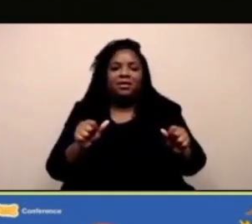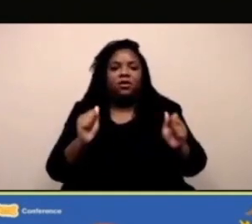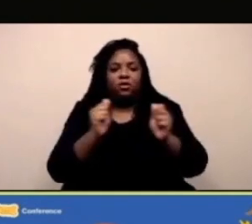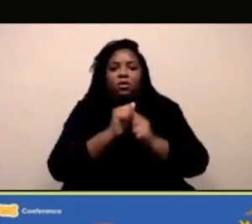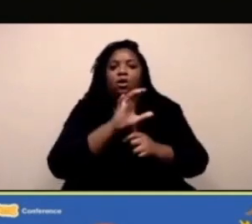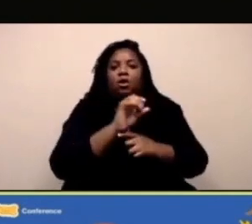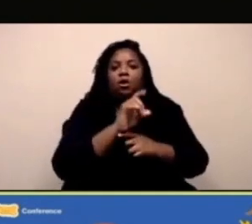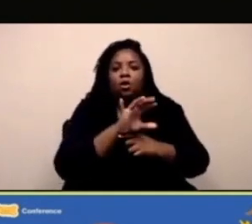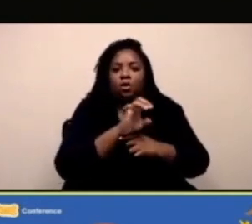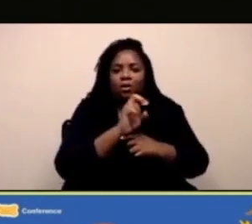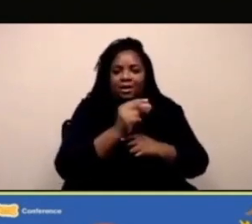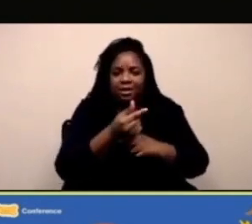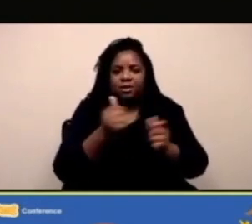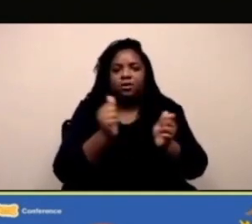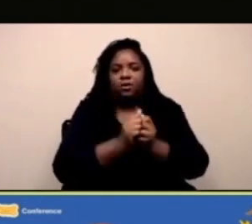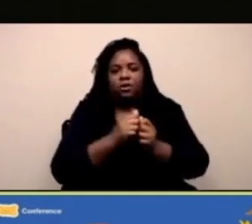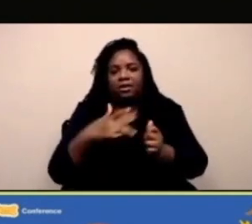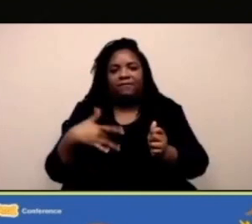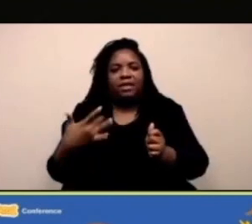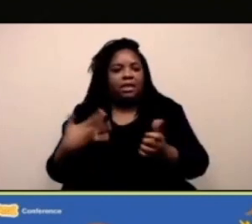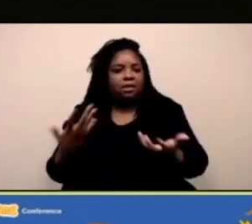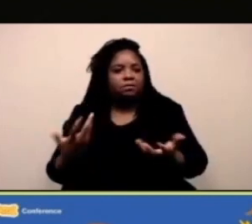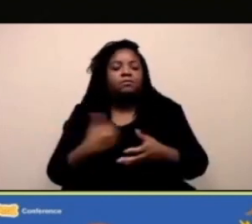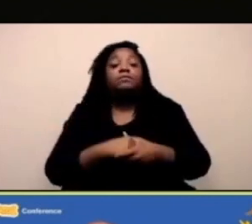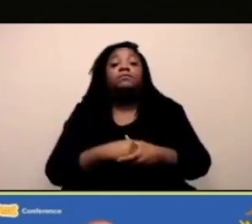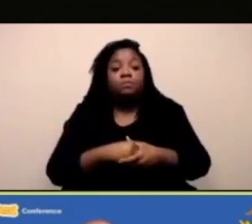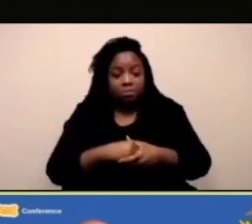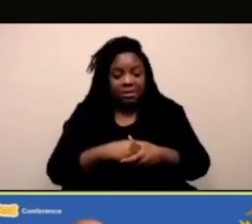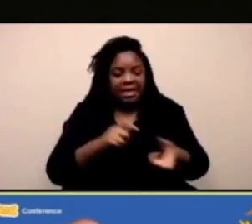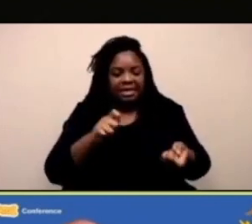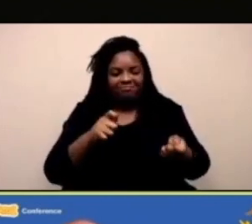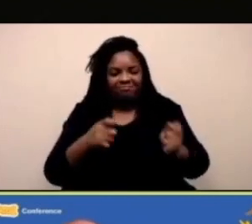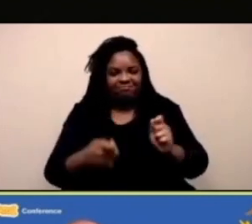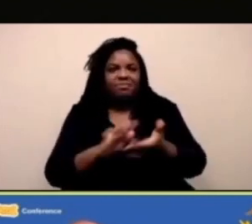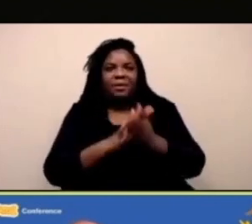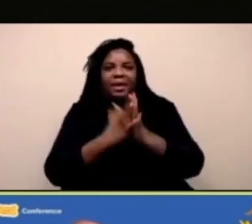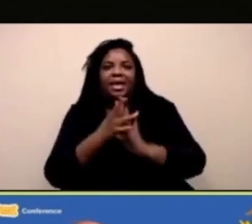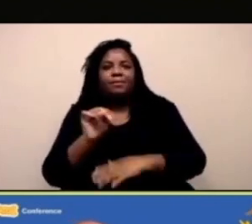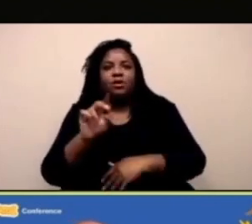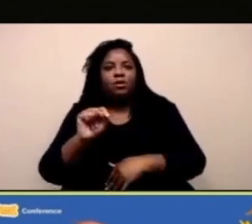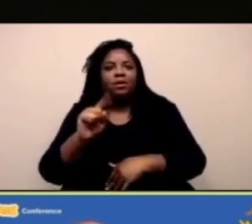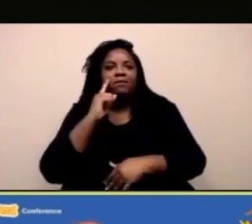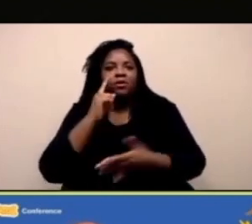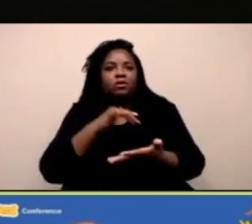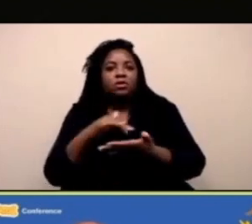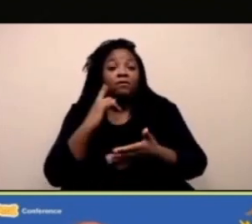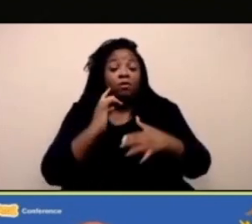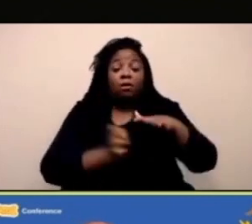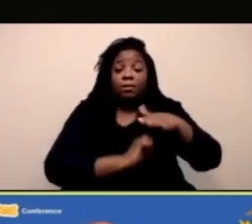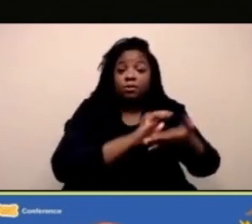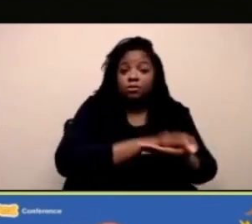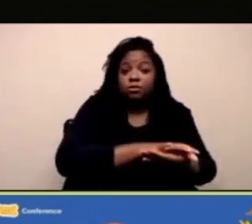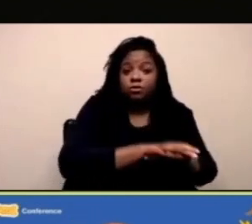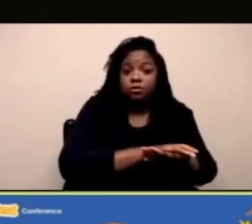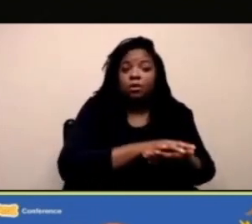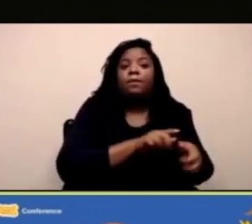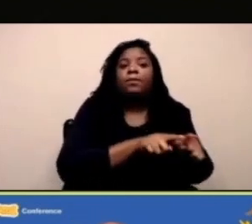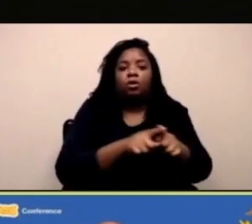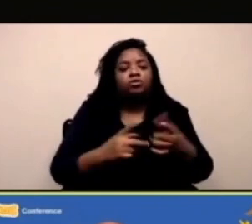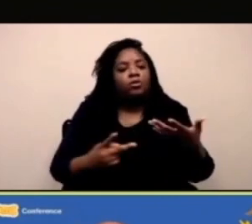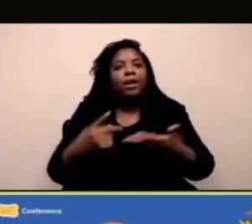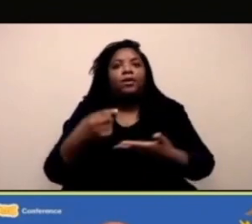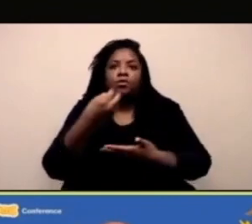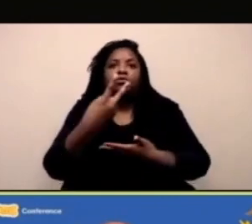with feeling, and it evolved into a unit of study for elementary school, but actually can be used through